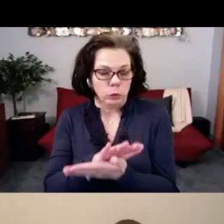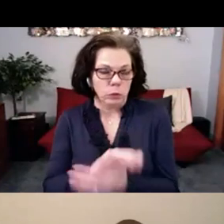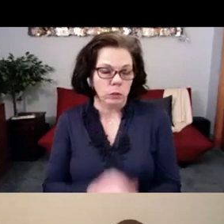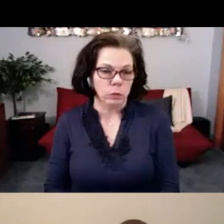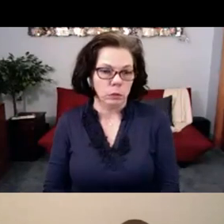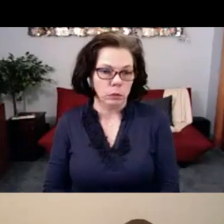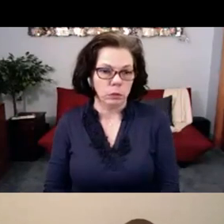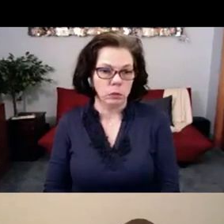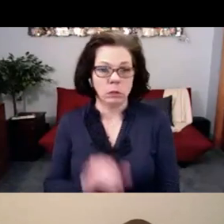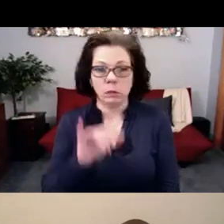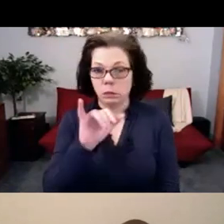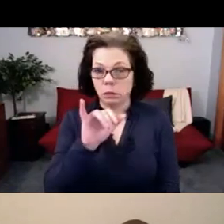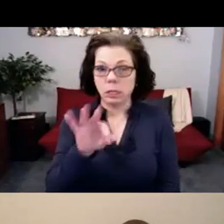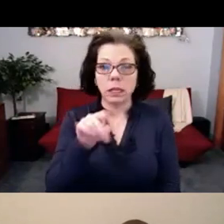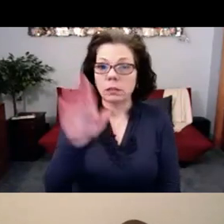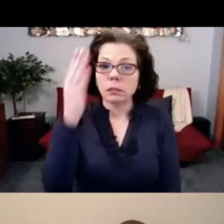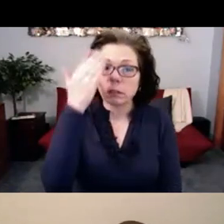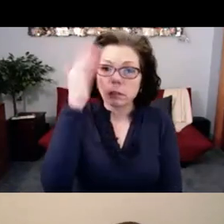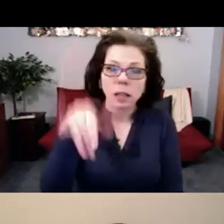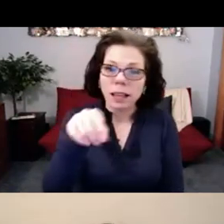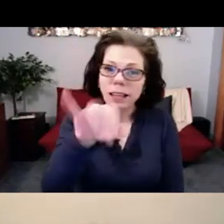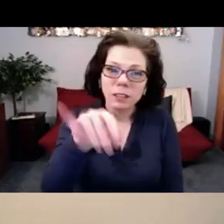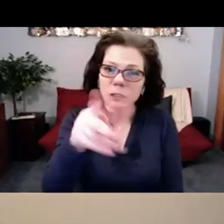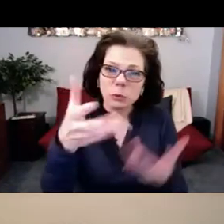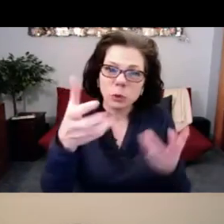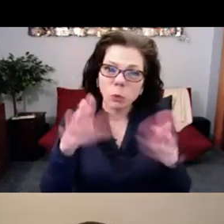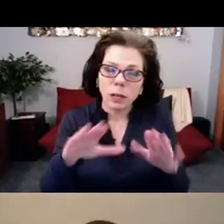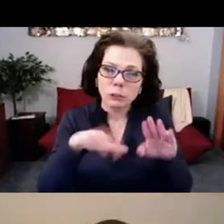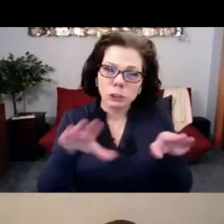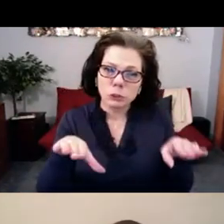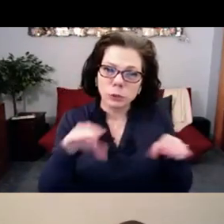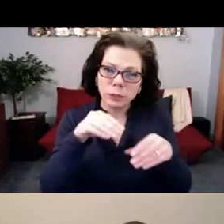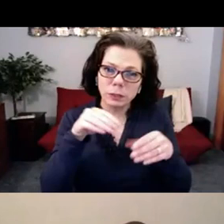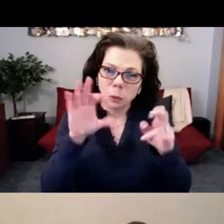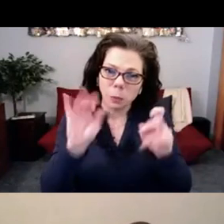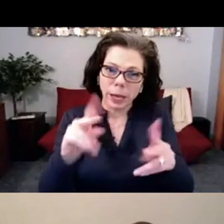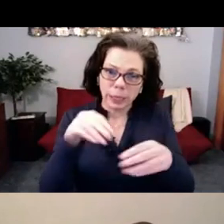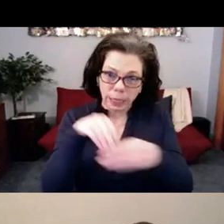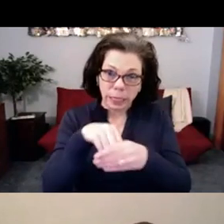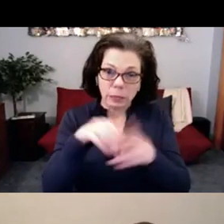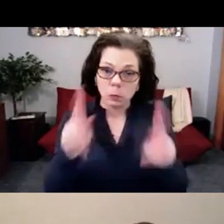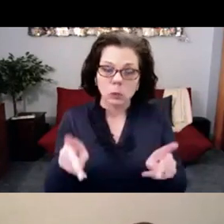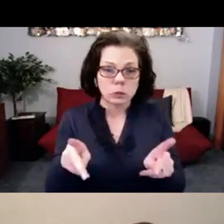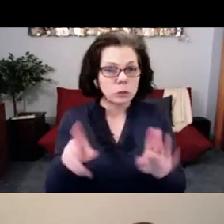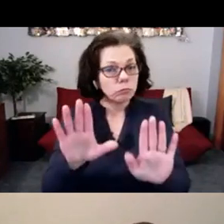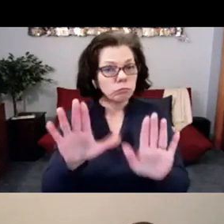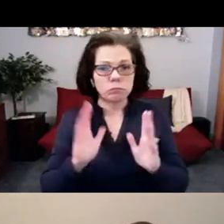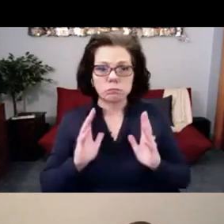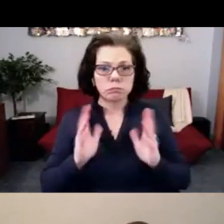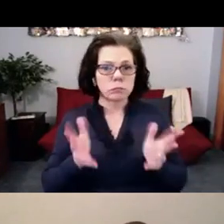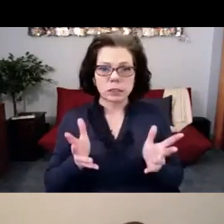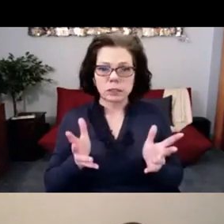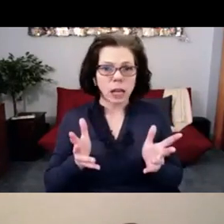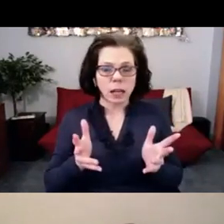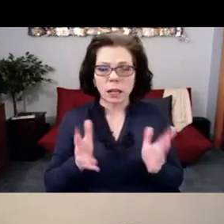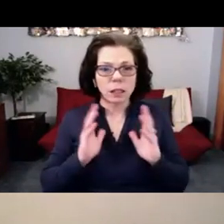do not want your child to return in person, we just want to assure this family and other families